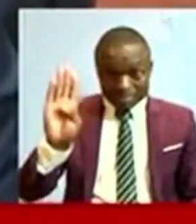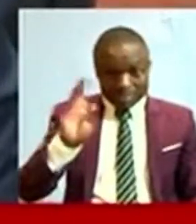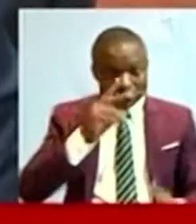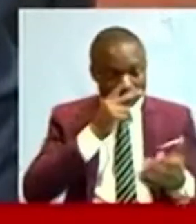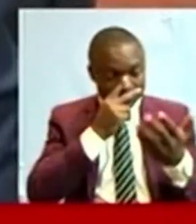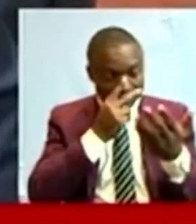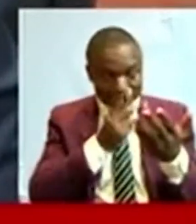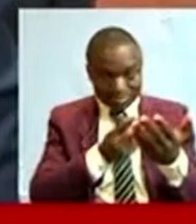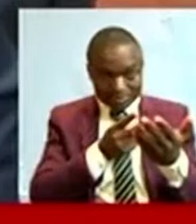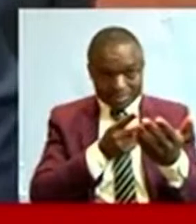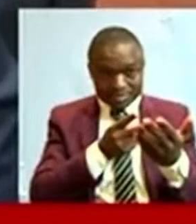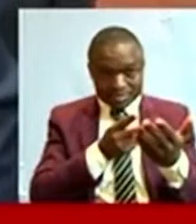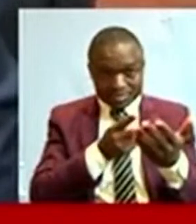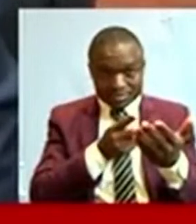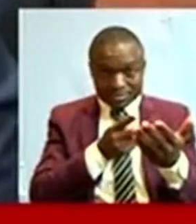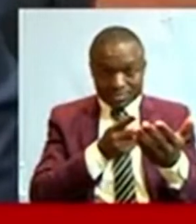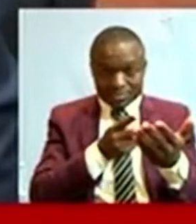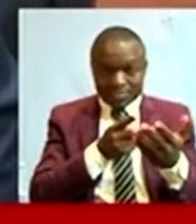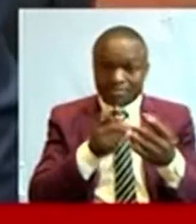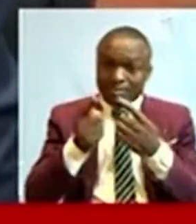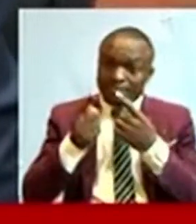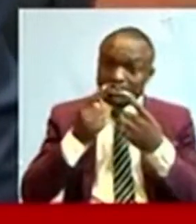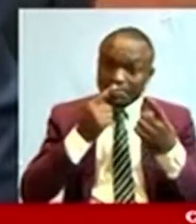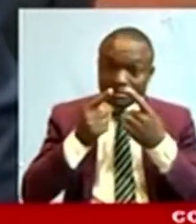are only talking about